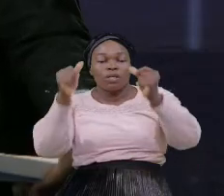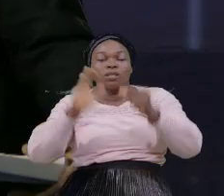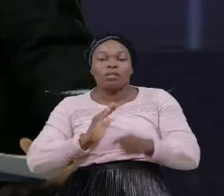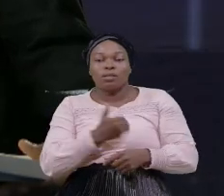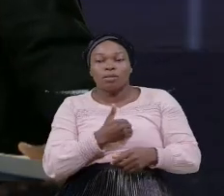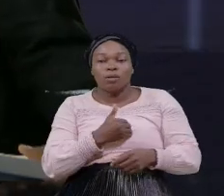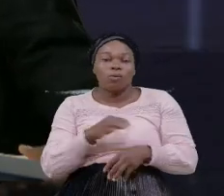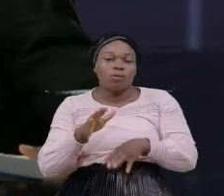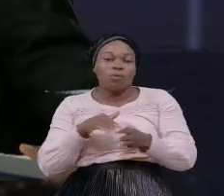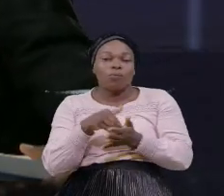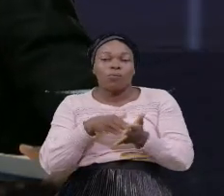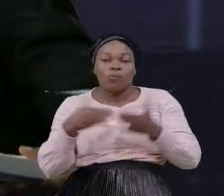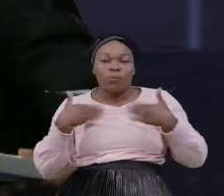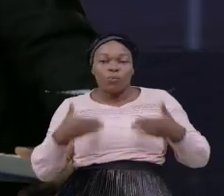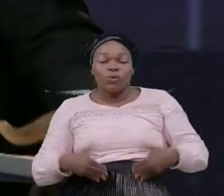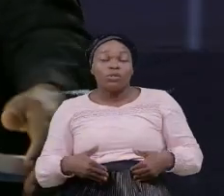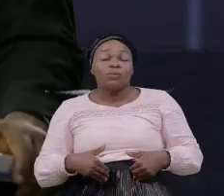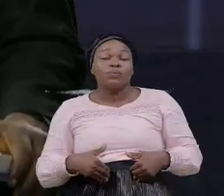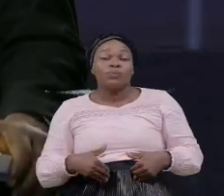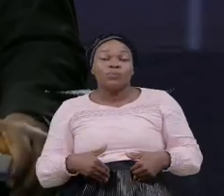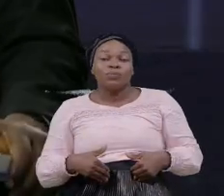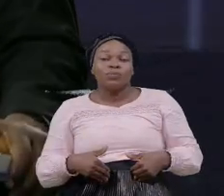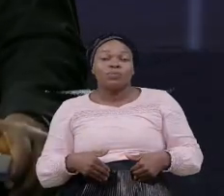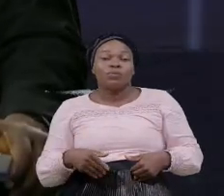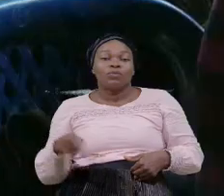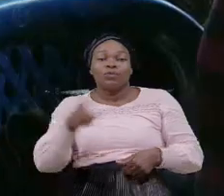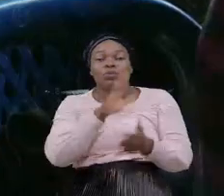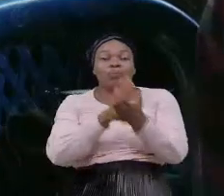You didn't believe? Shout a louder amen.